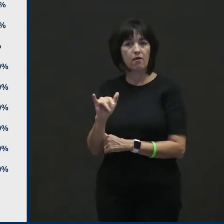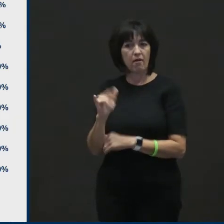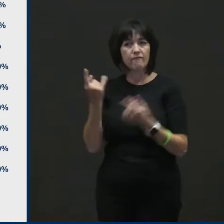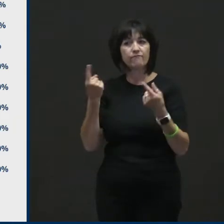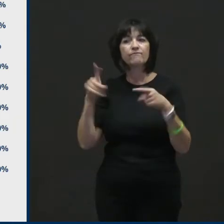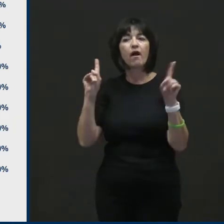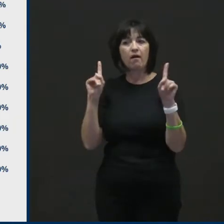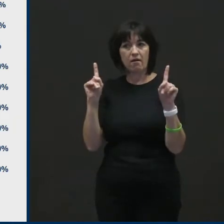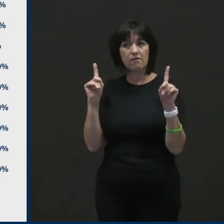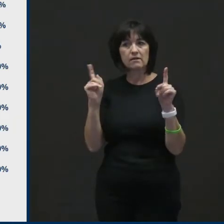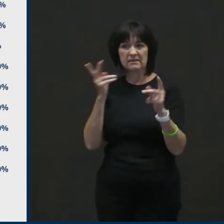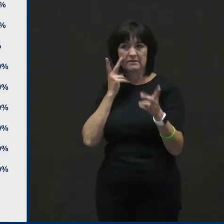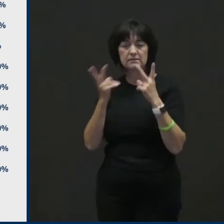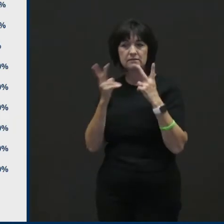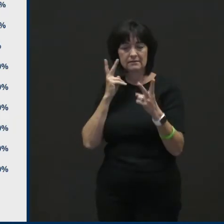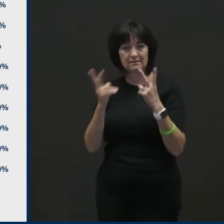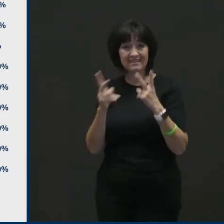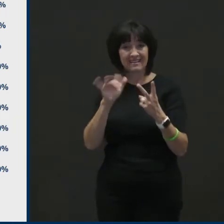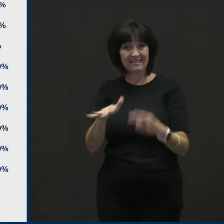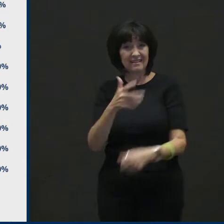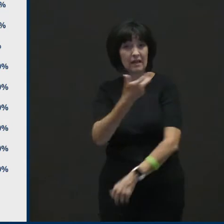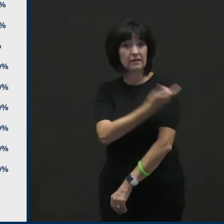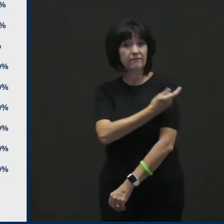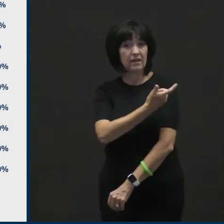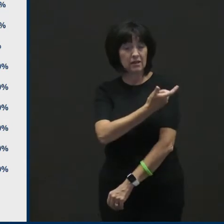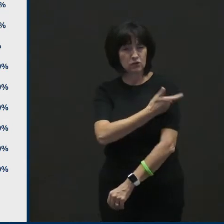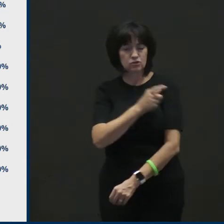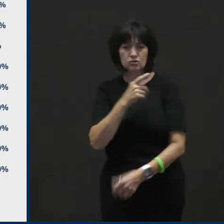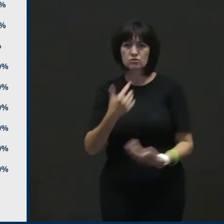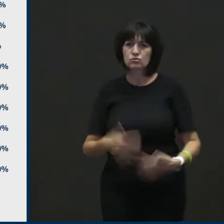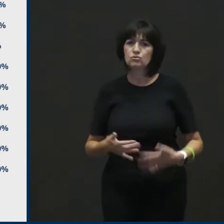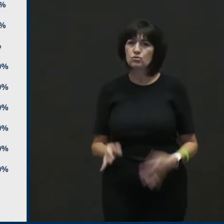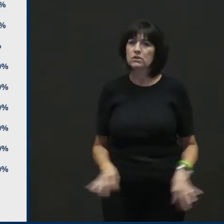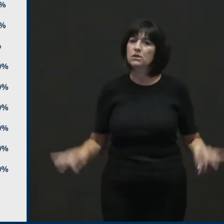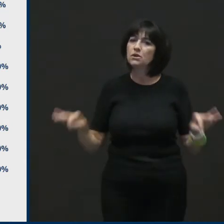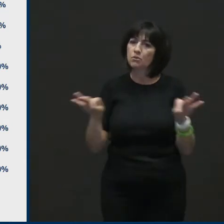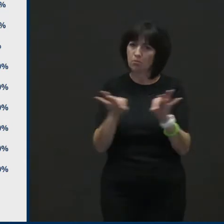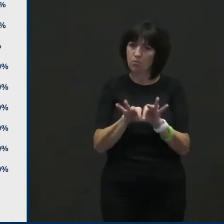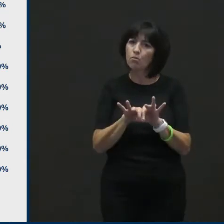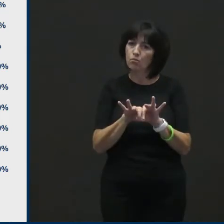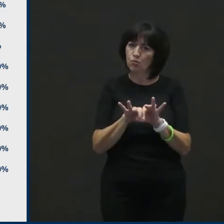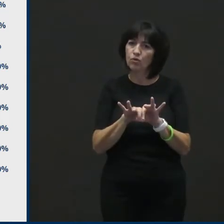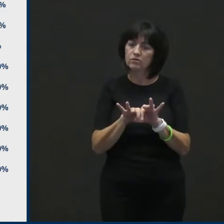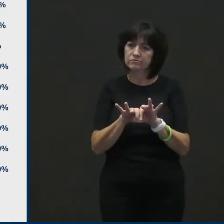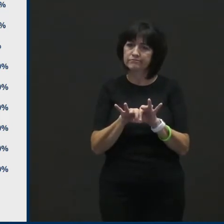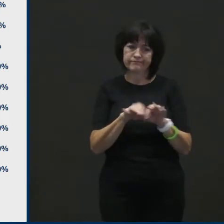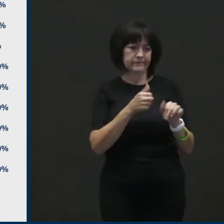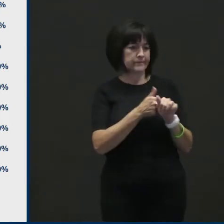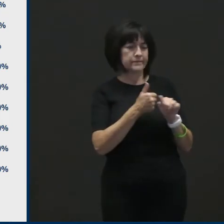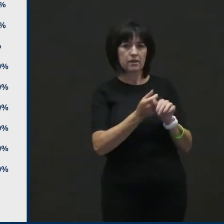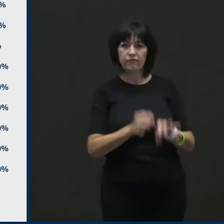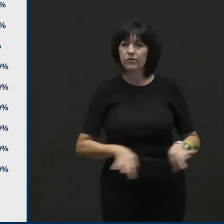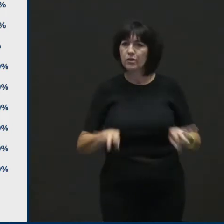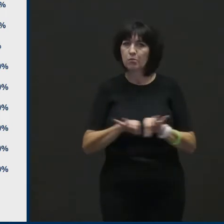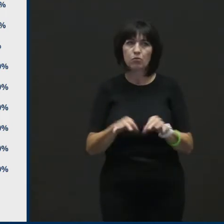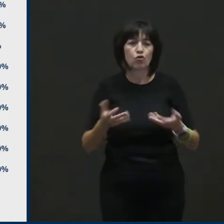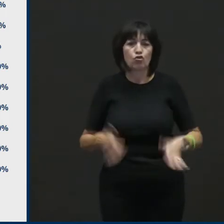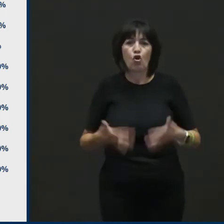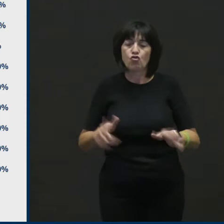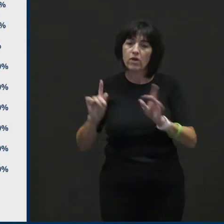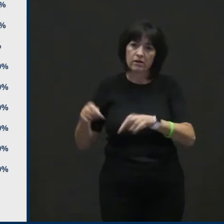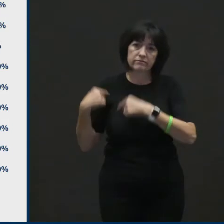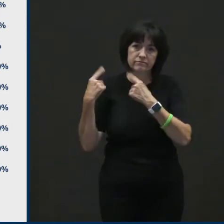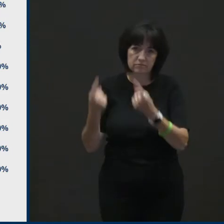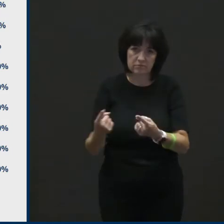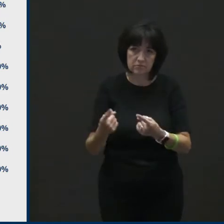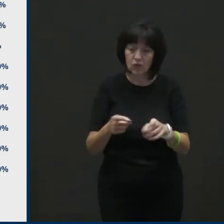Now, vaccinations obviously are extremely important in and of themselves, but they're also a really important indicator for